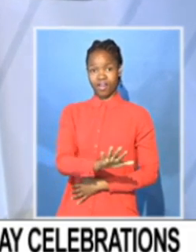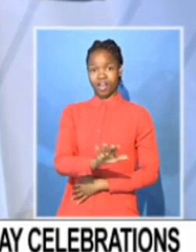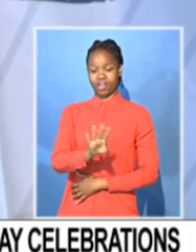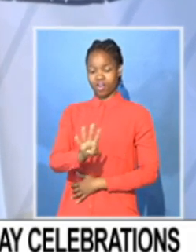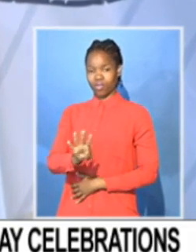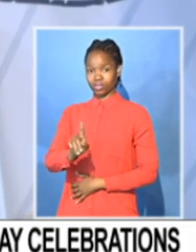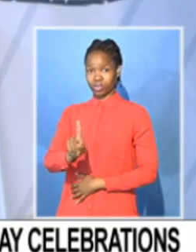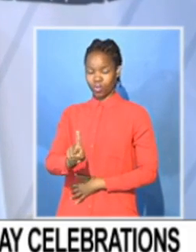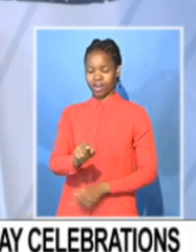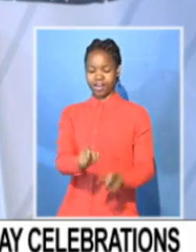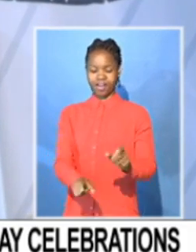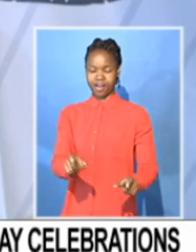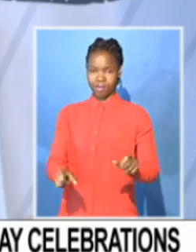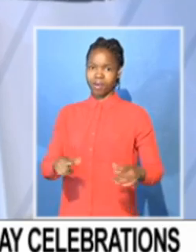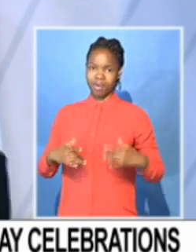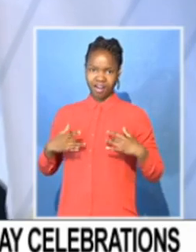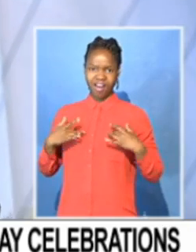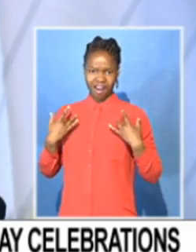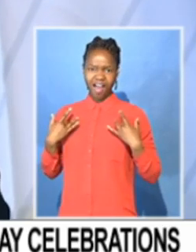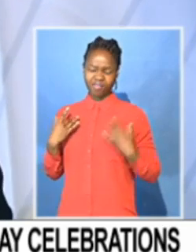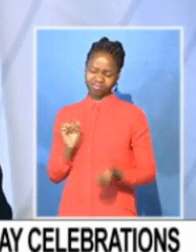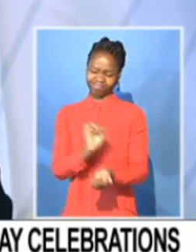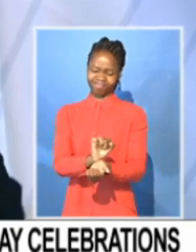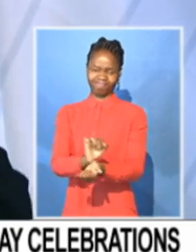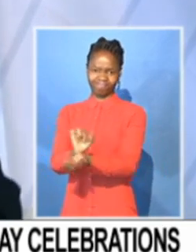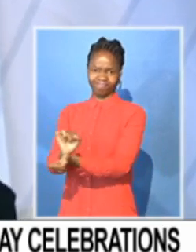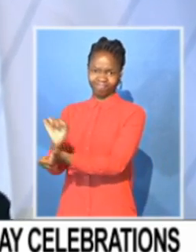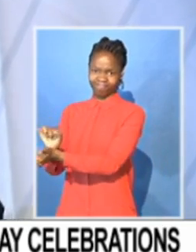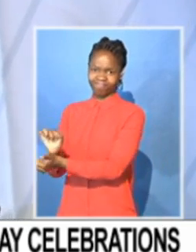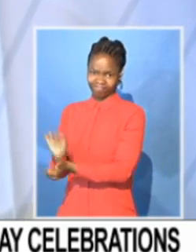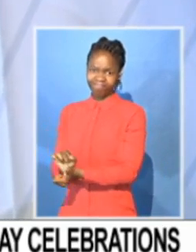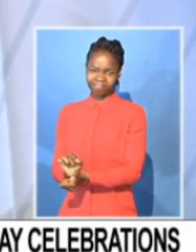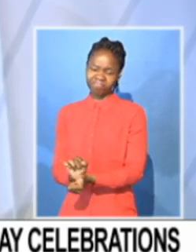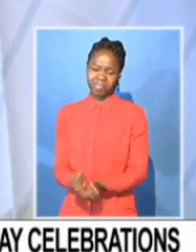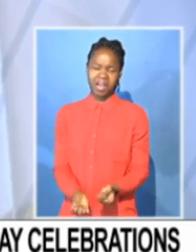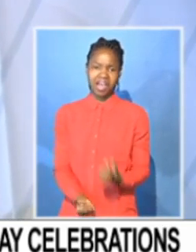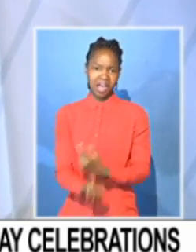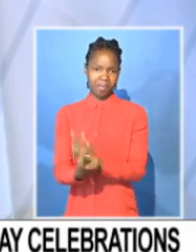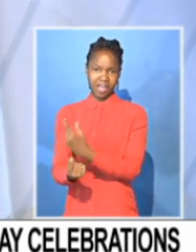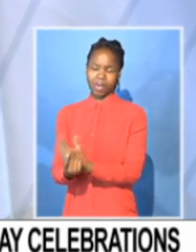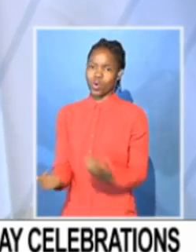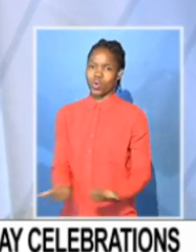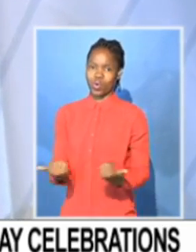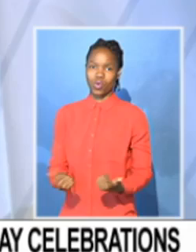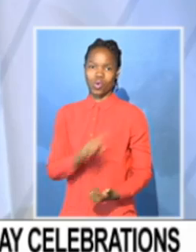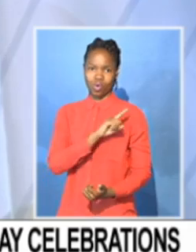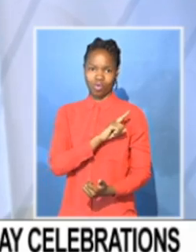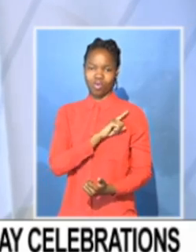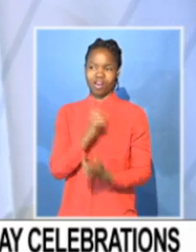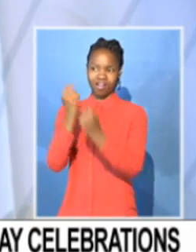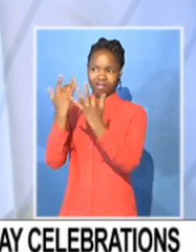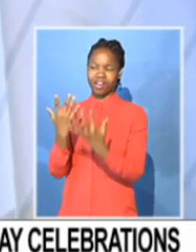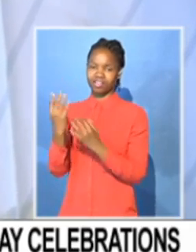541 life sentences were achieved during the past financial